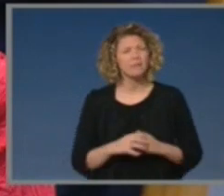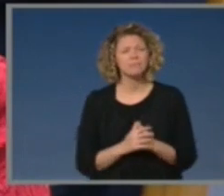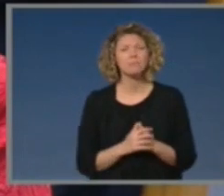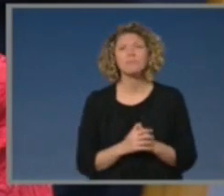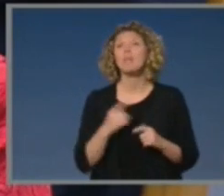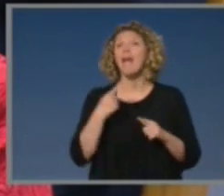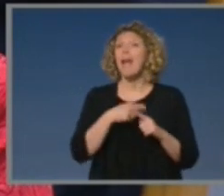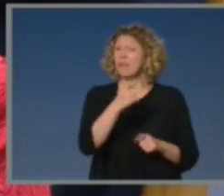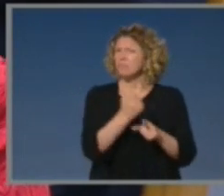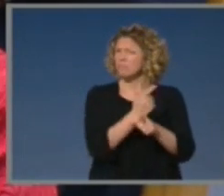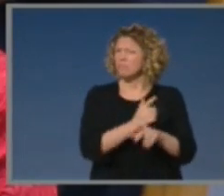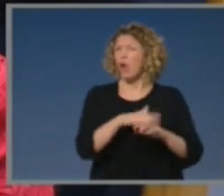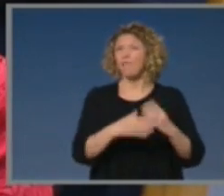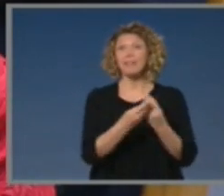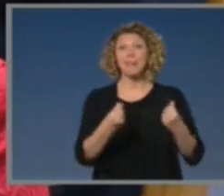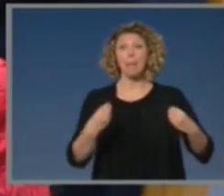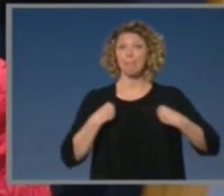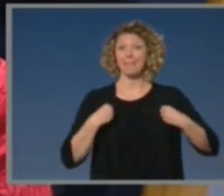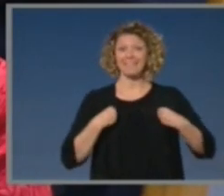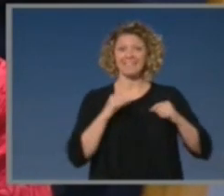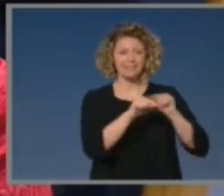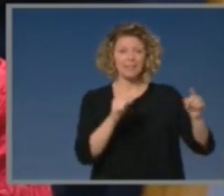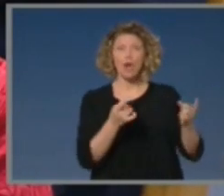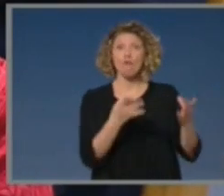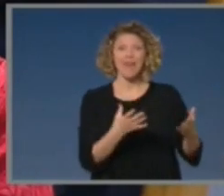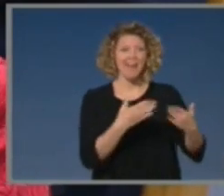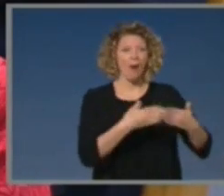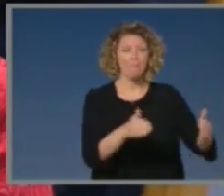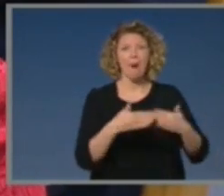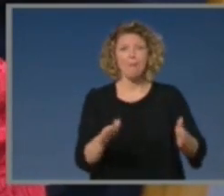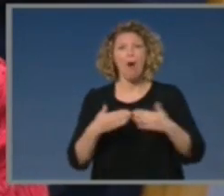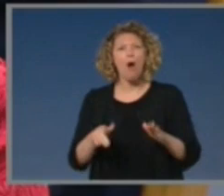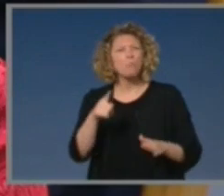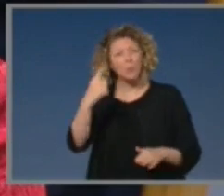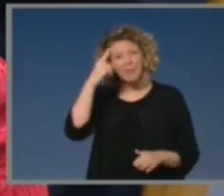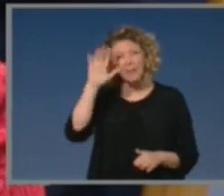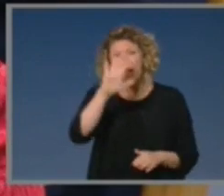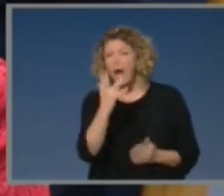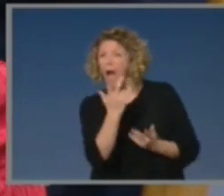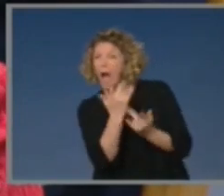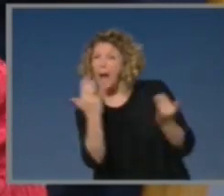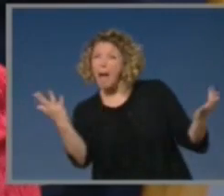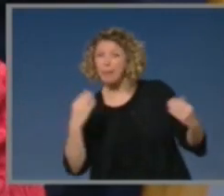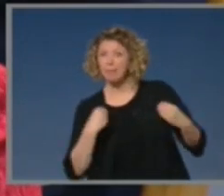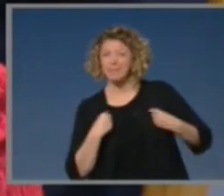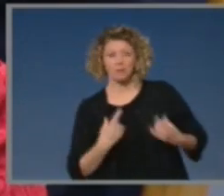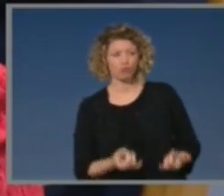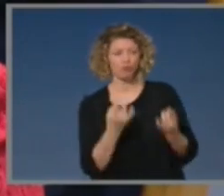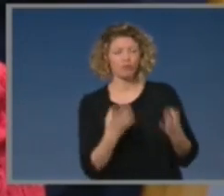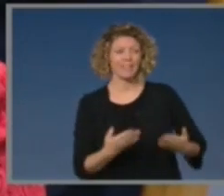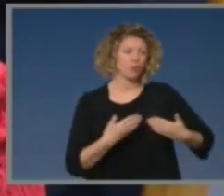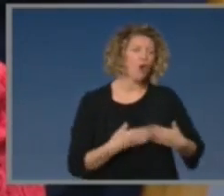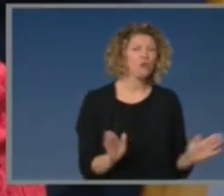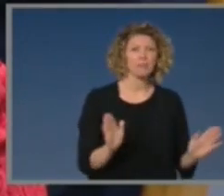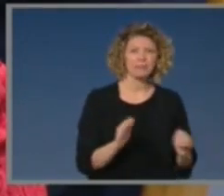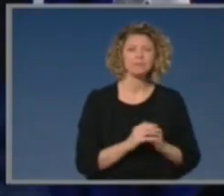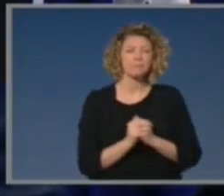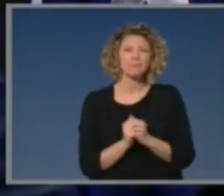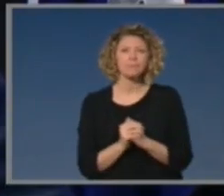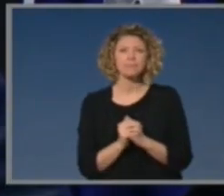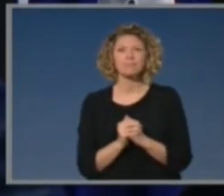to reopen. What proportion of businesses is that? Do you have a percentage on how many businesses are ready right now to reopen? Well,